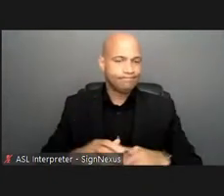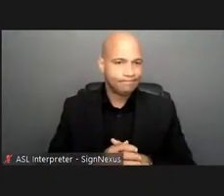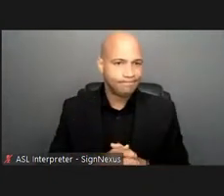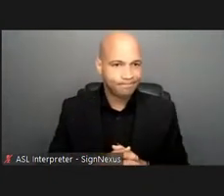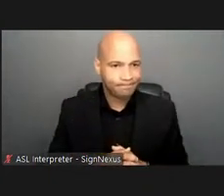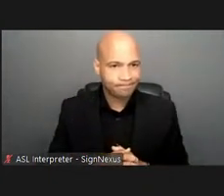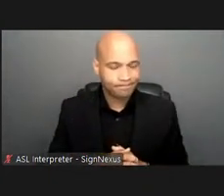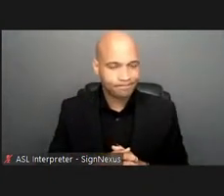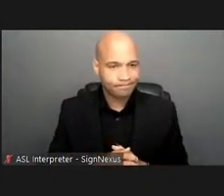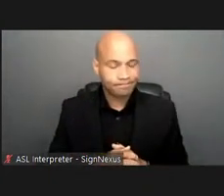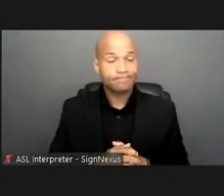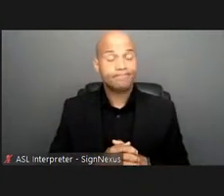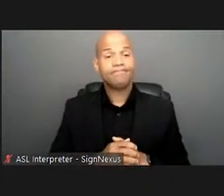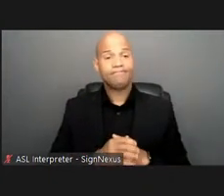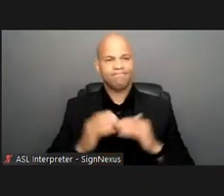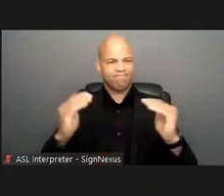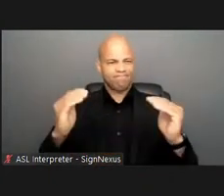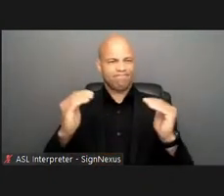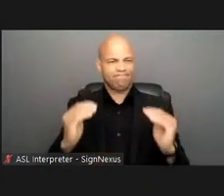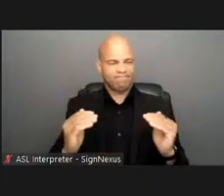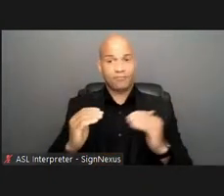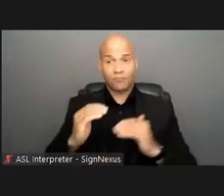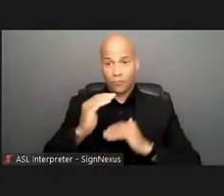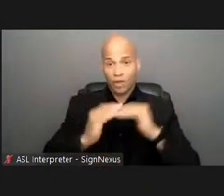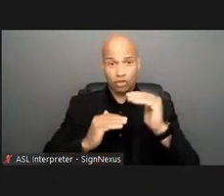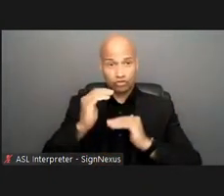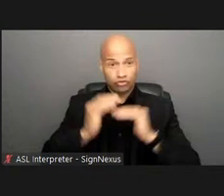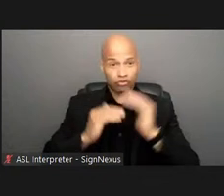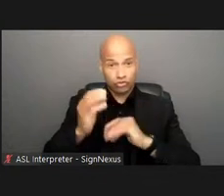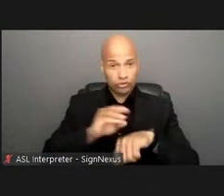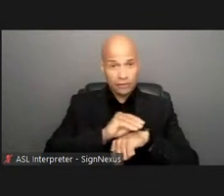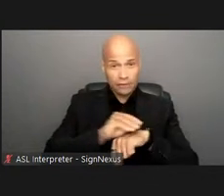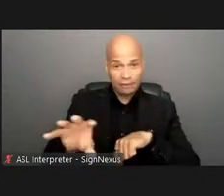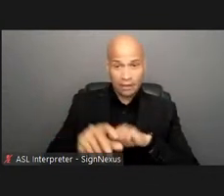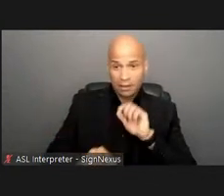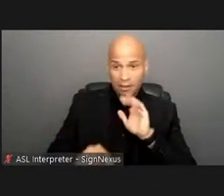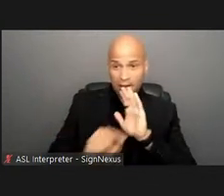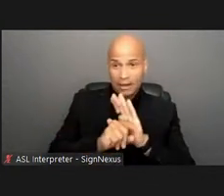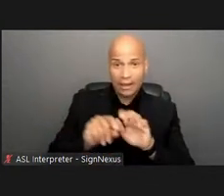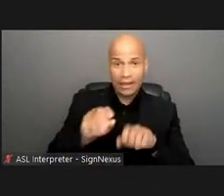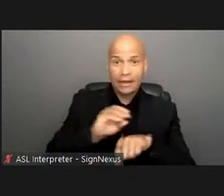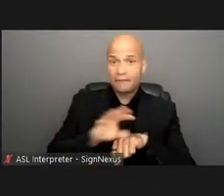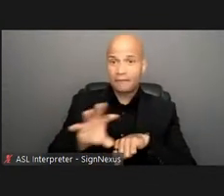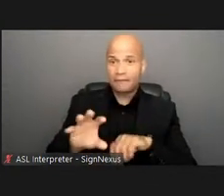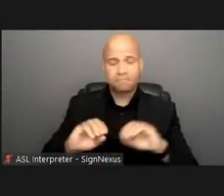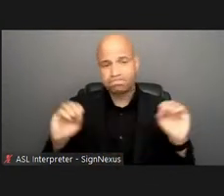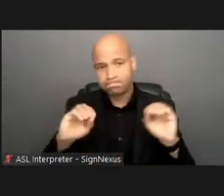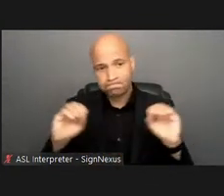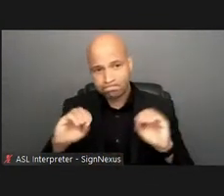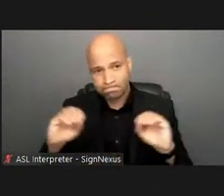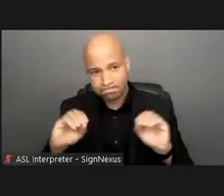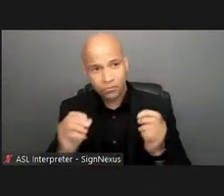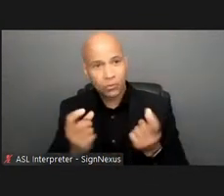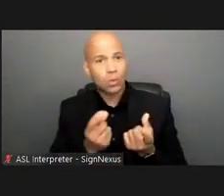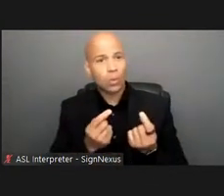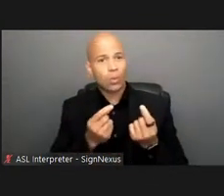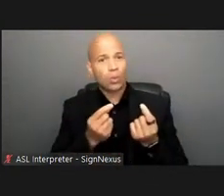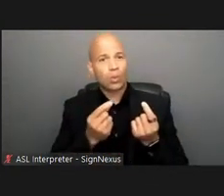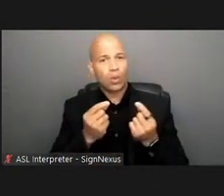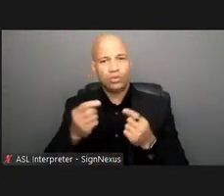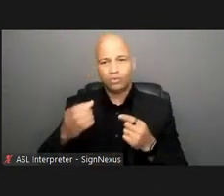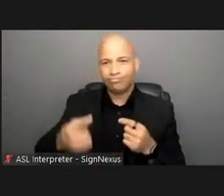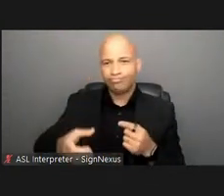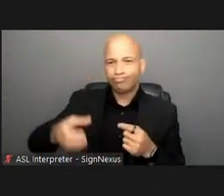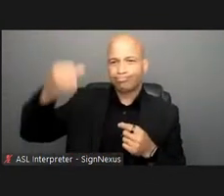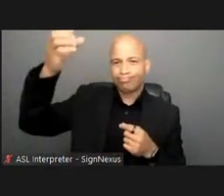with respect to construction effects no adverse effects were found construction would consist of replacement of existing poles